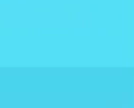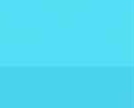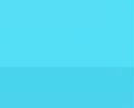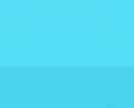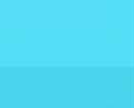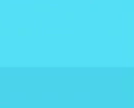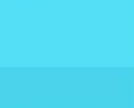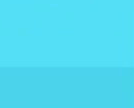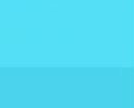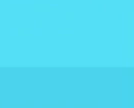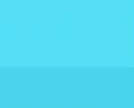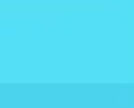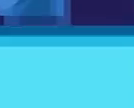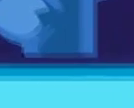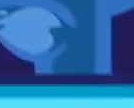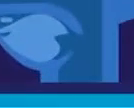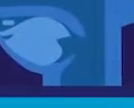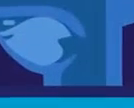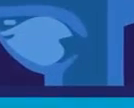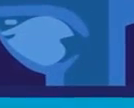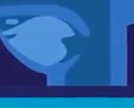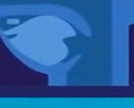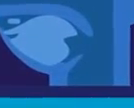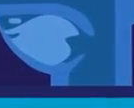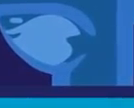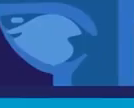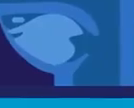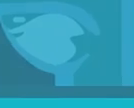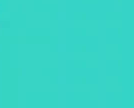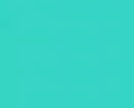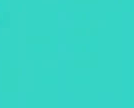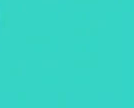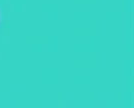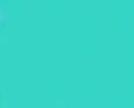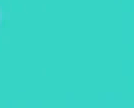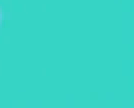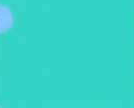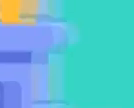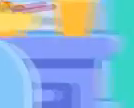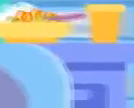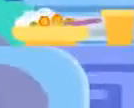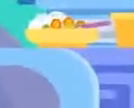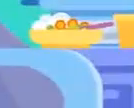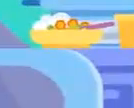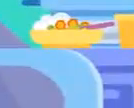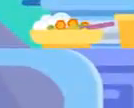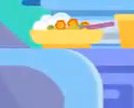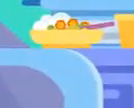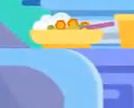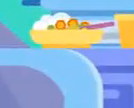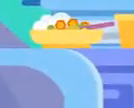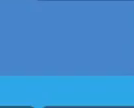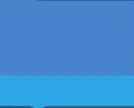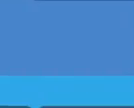chest x-ray to capture the severity of respiratory distress in patients. Patients are having loss of appetite and may be facing